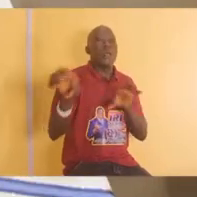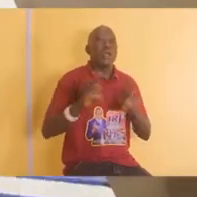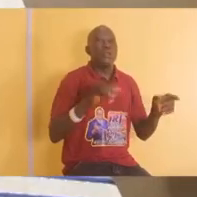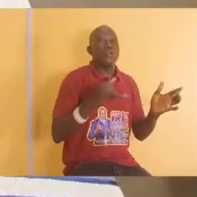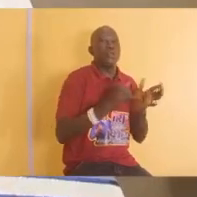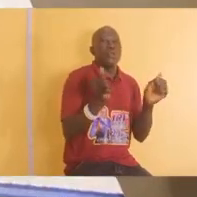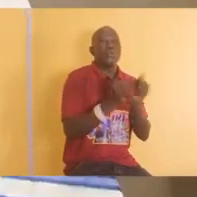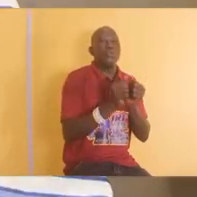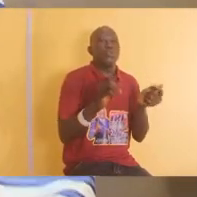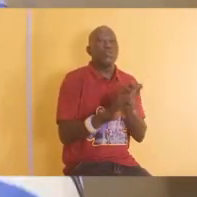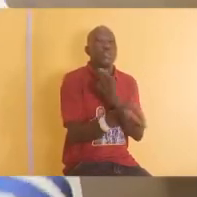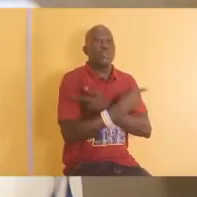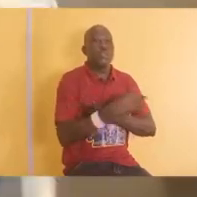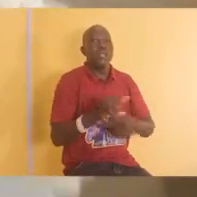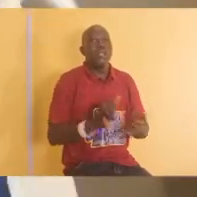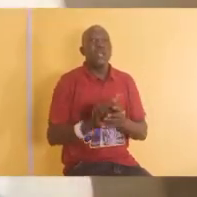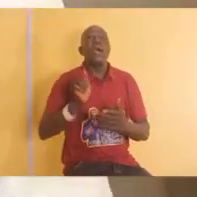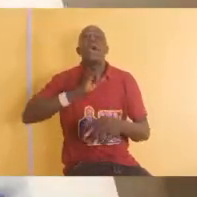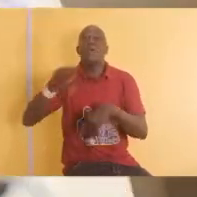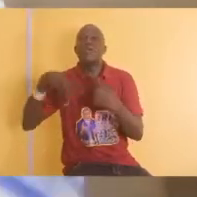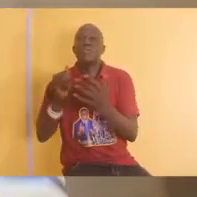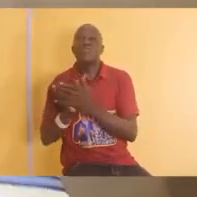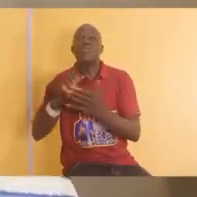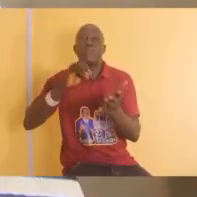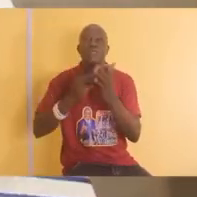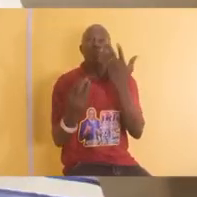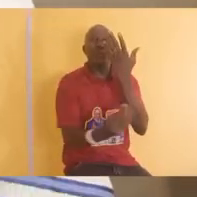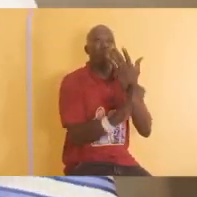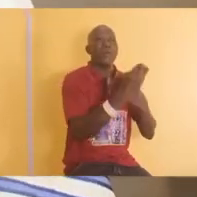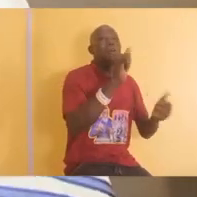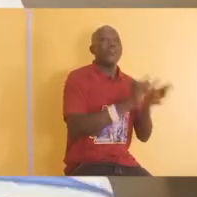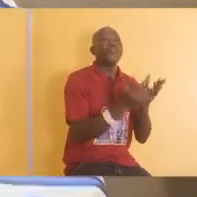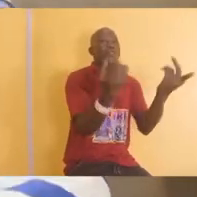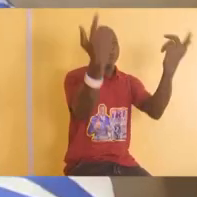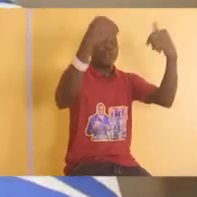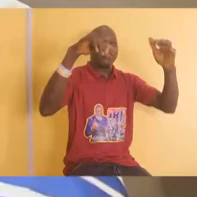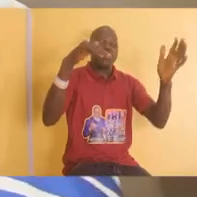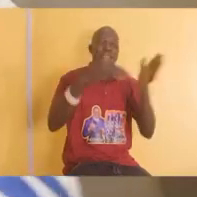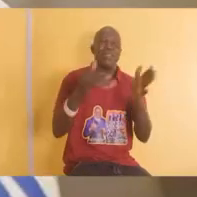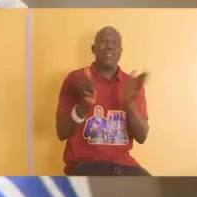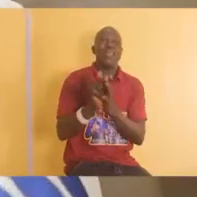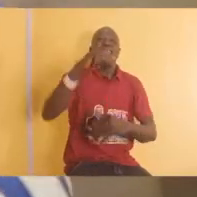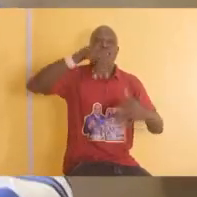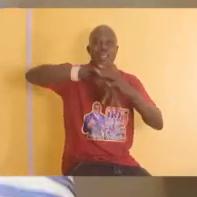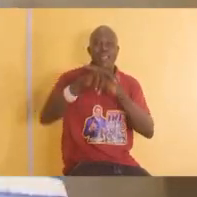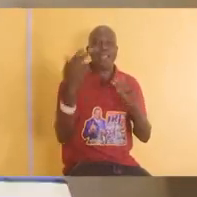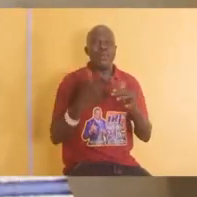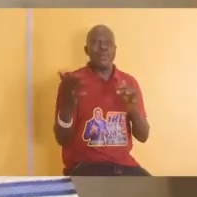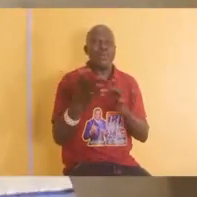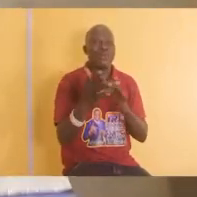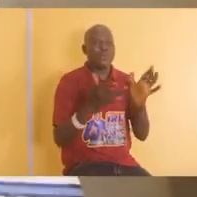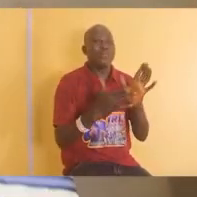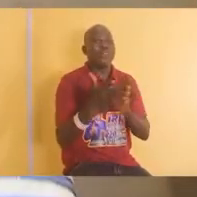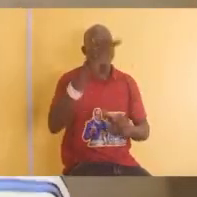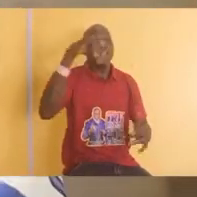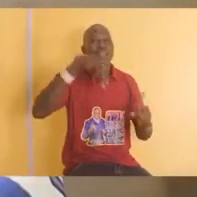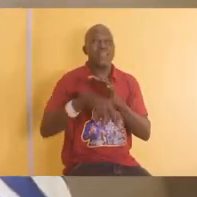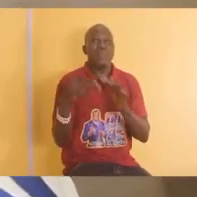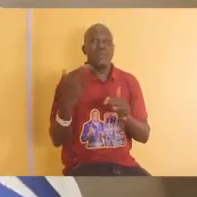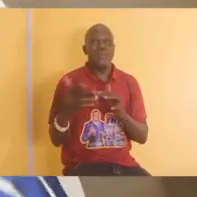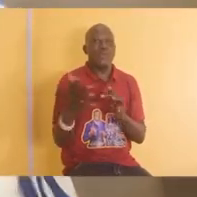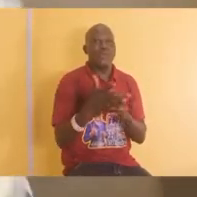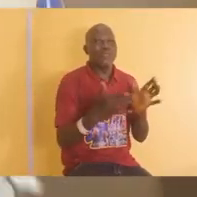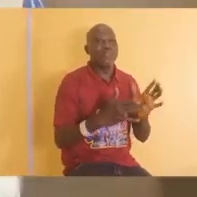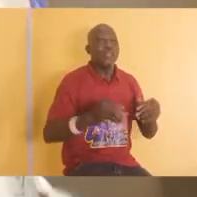marathon. I'll combine with you. October. It's October. Before marathon will come. In the name of Jesus. In the name